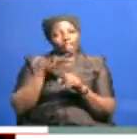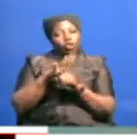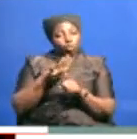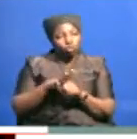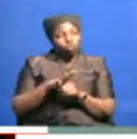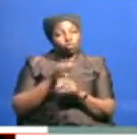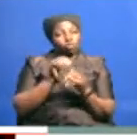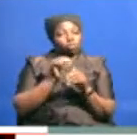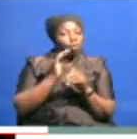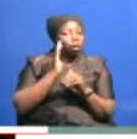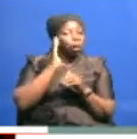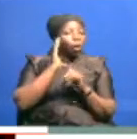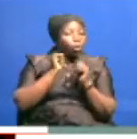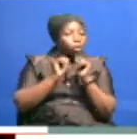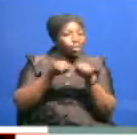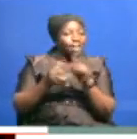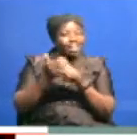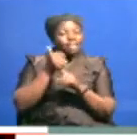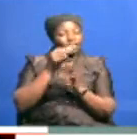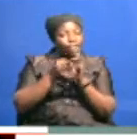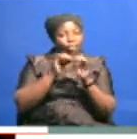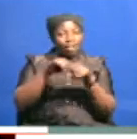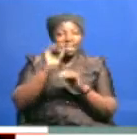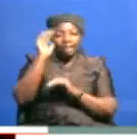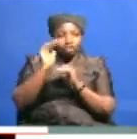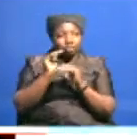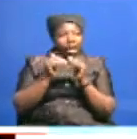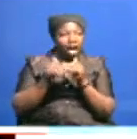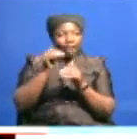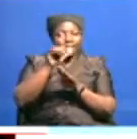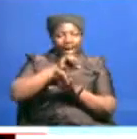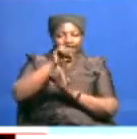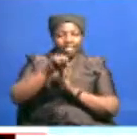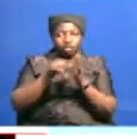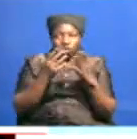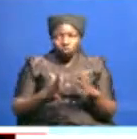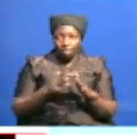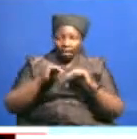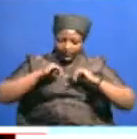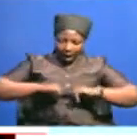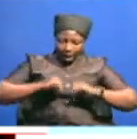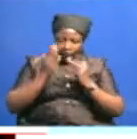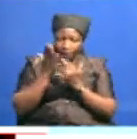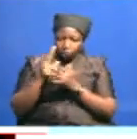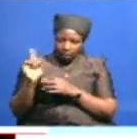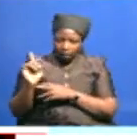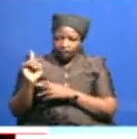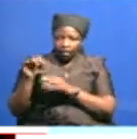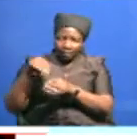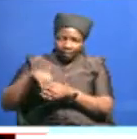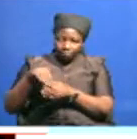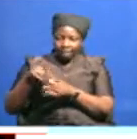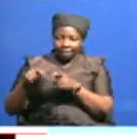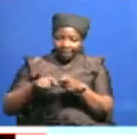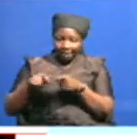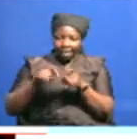if we can will be able to reduce those post-harvest losses. The deal between the Ministry of Investments, Trade and Industry,